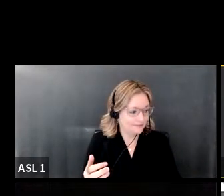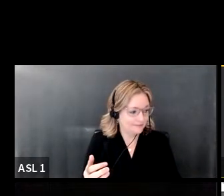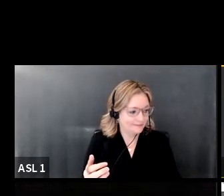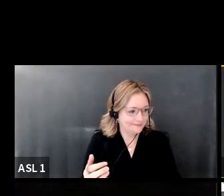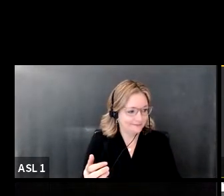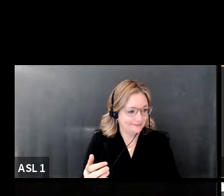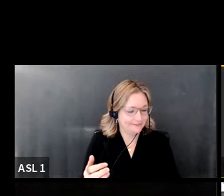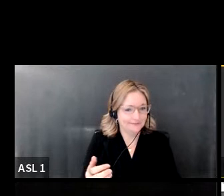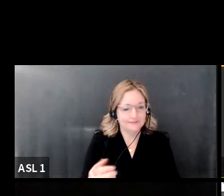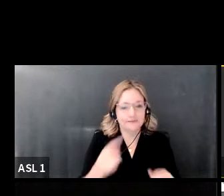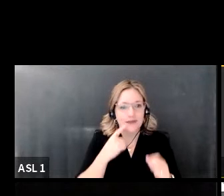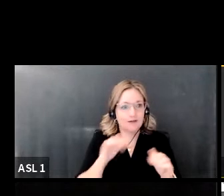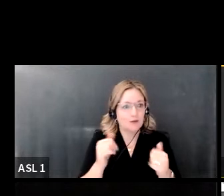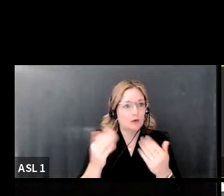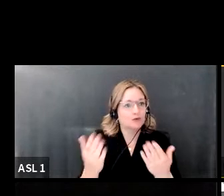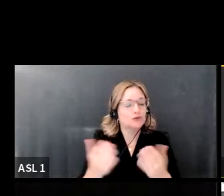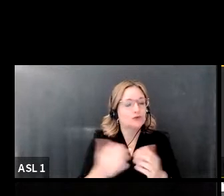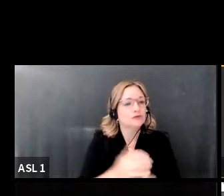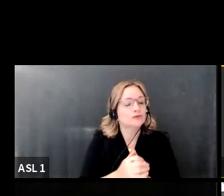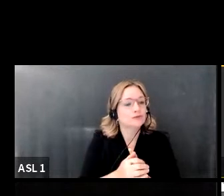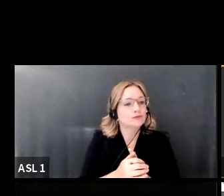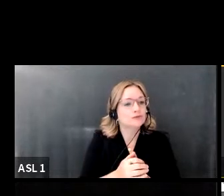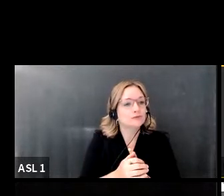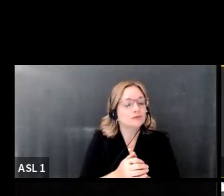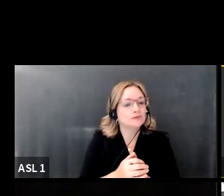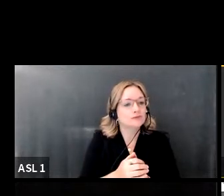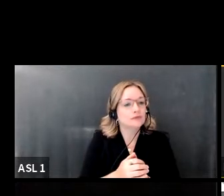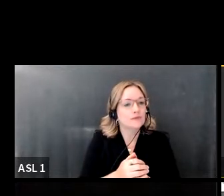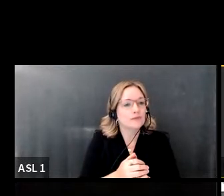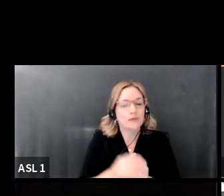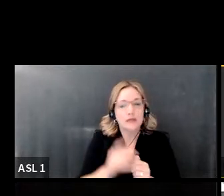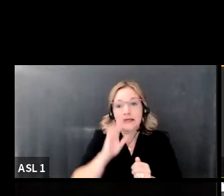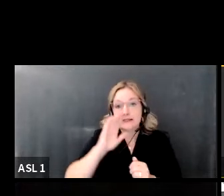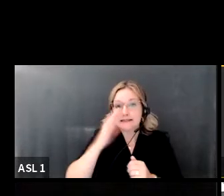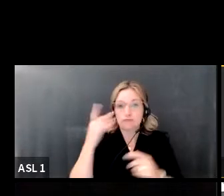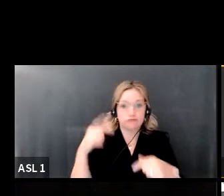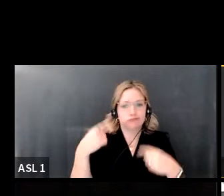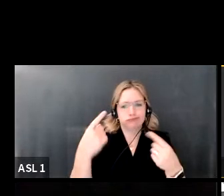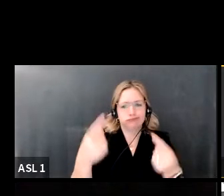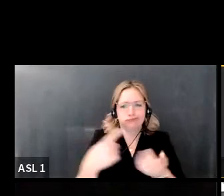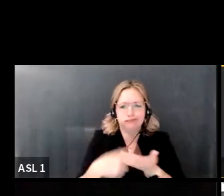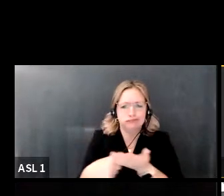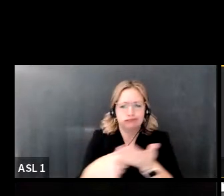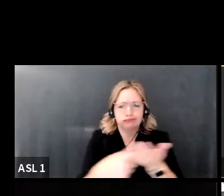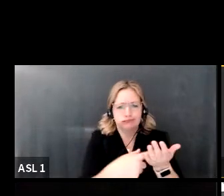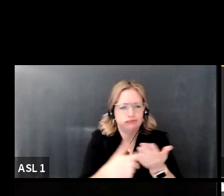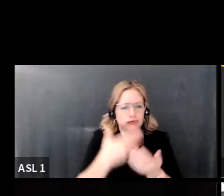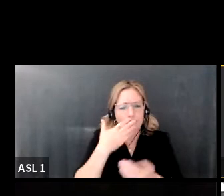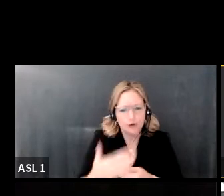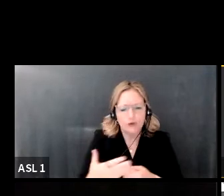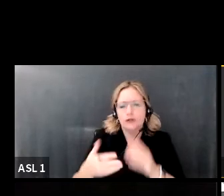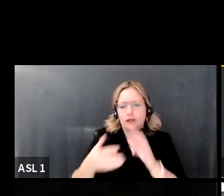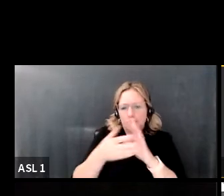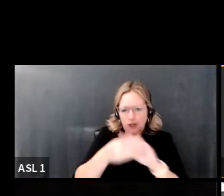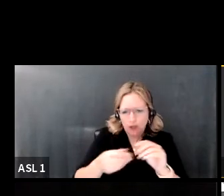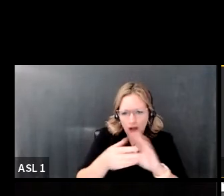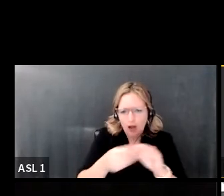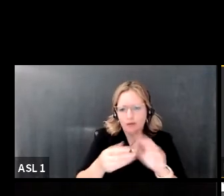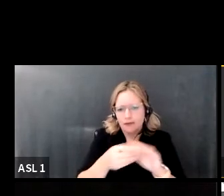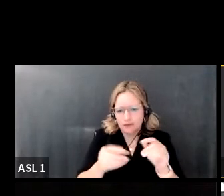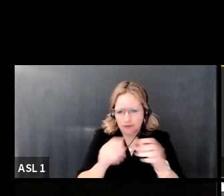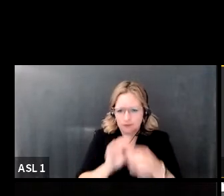all right so so i mean i think there's been a lot of helpful discussion here and a lot of comments made on the draft budget